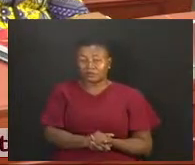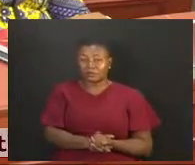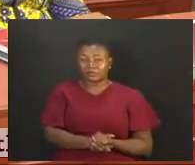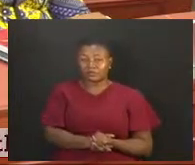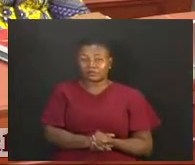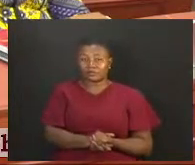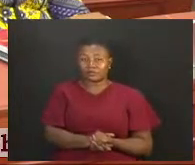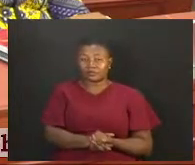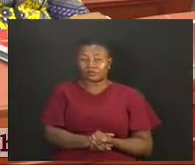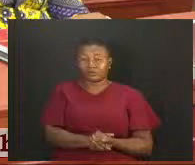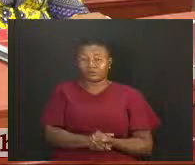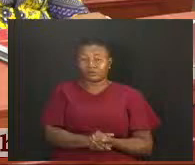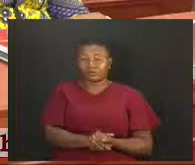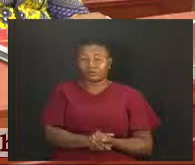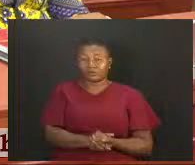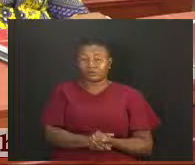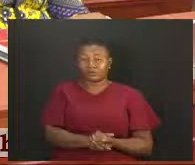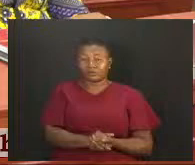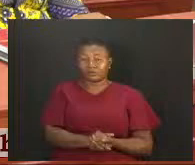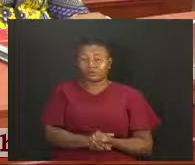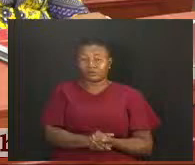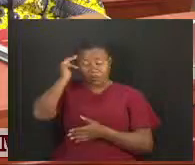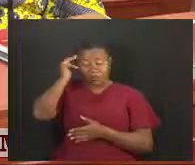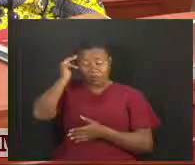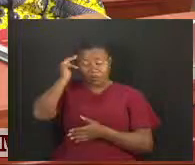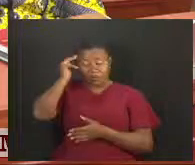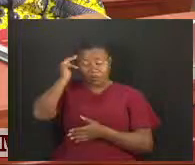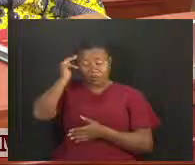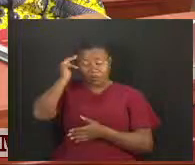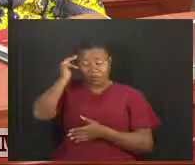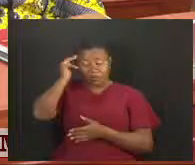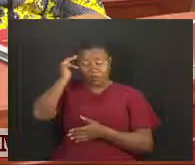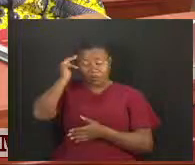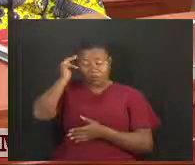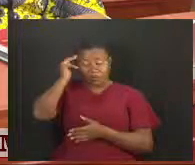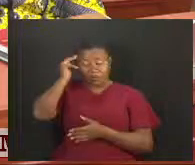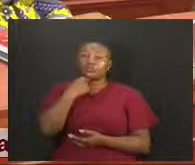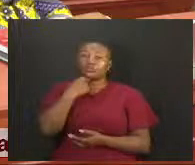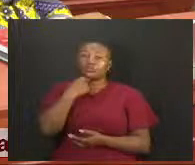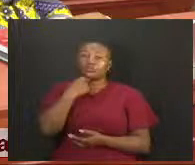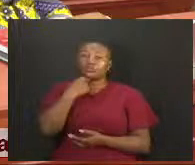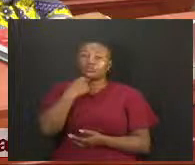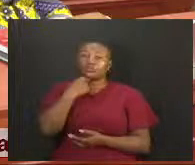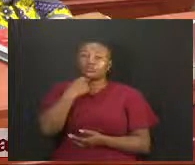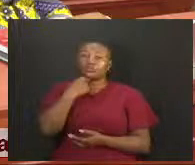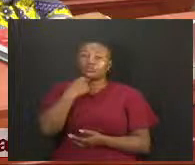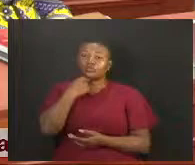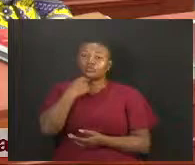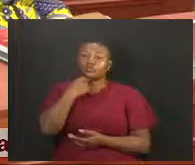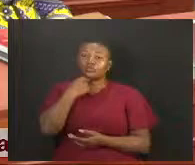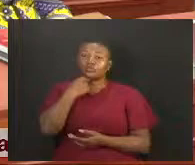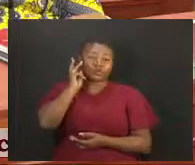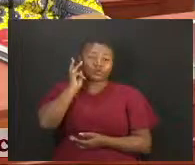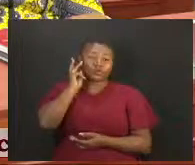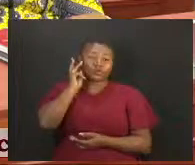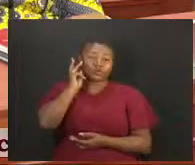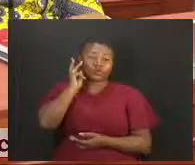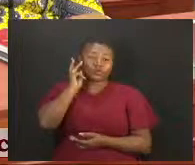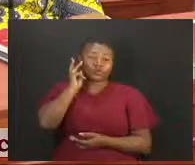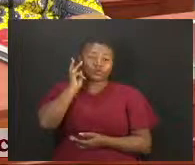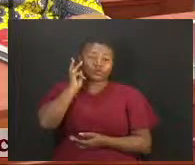the Minister of Finance told us that there will be heavy sanctions